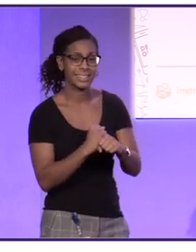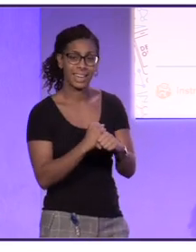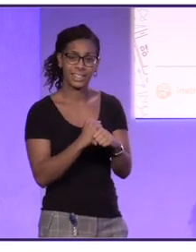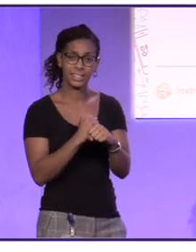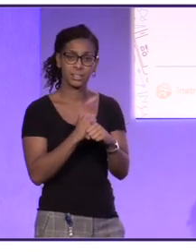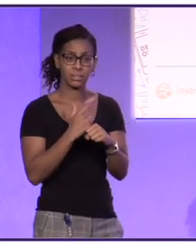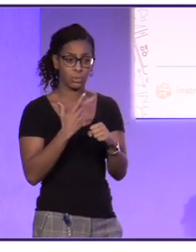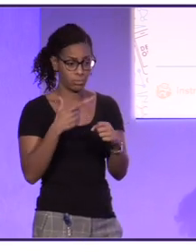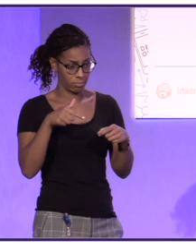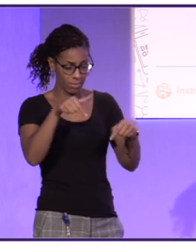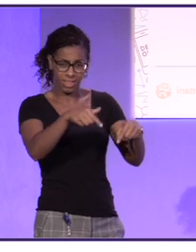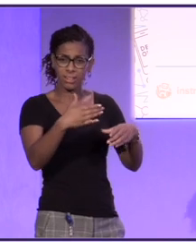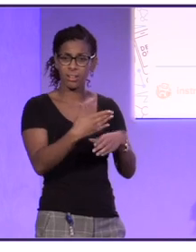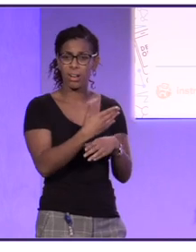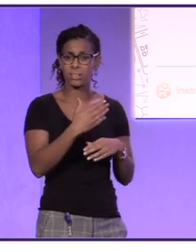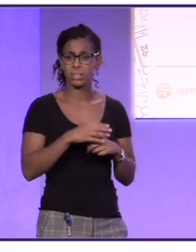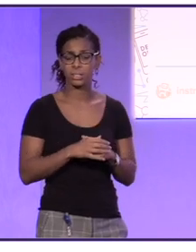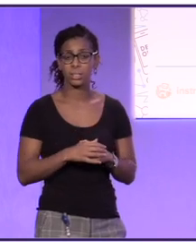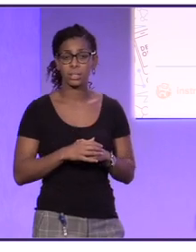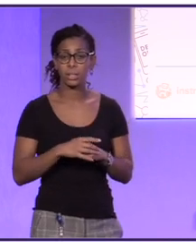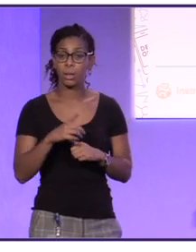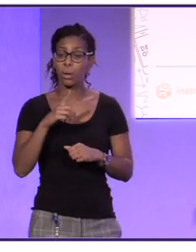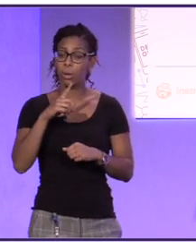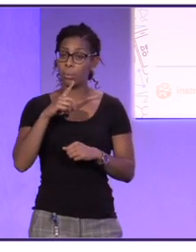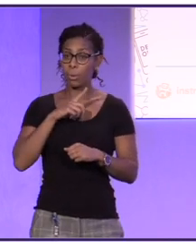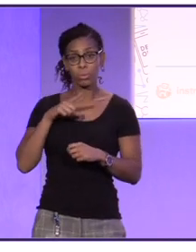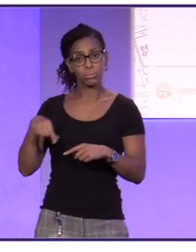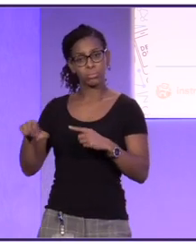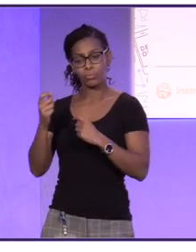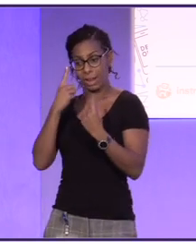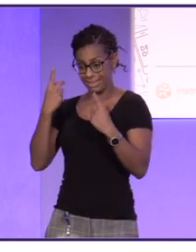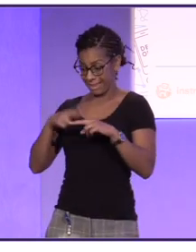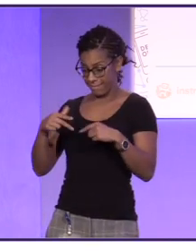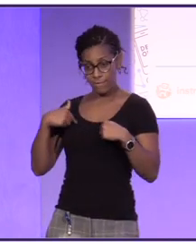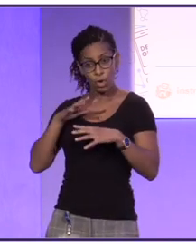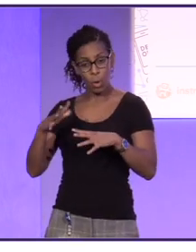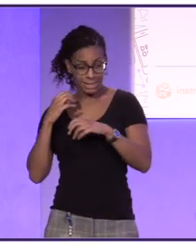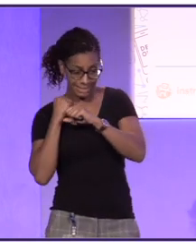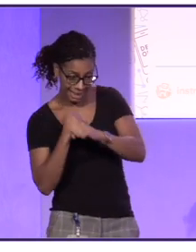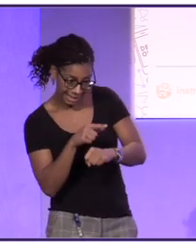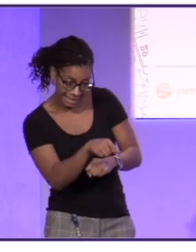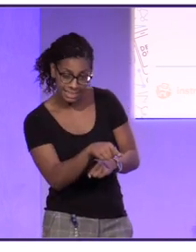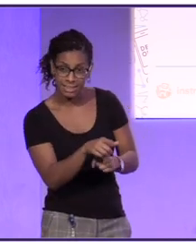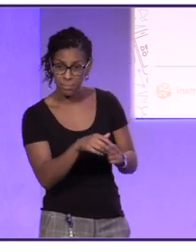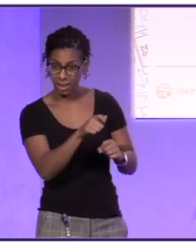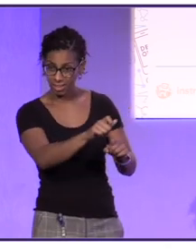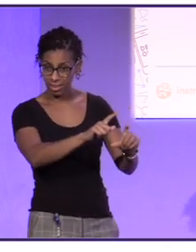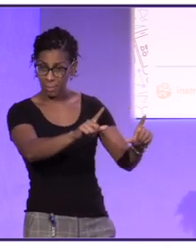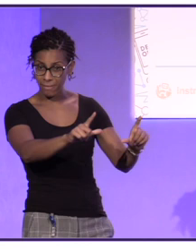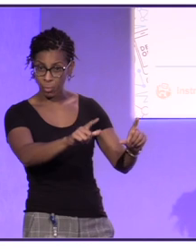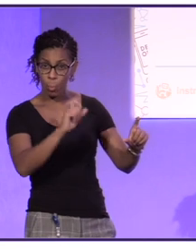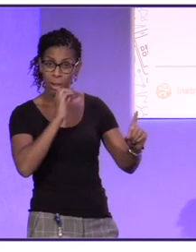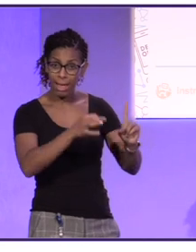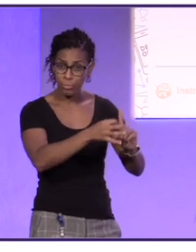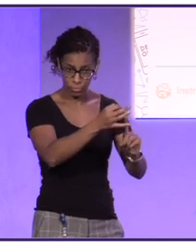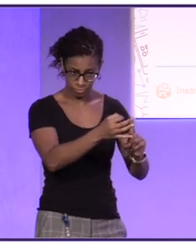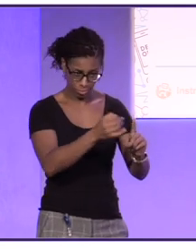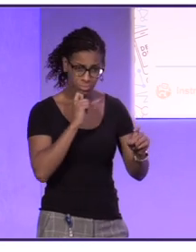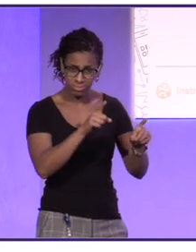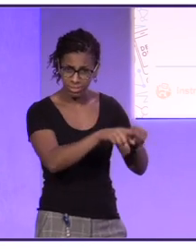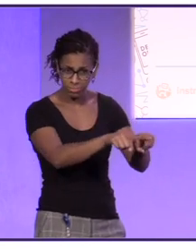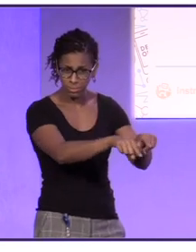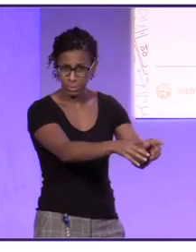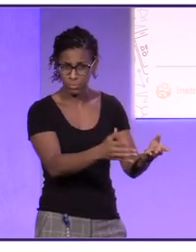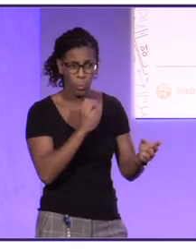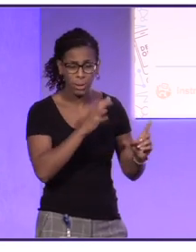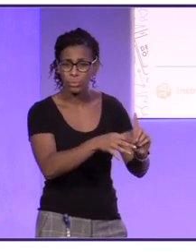to this task, because we've recognised that if they weren't dedicated, no improvements would be made. They could also extend that